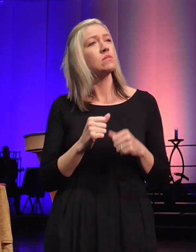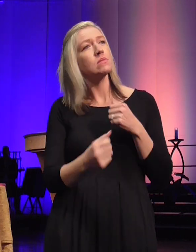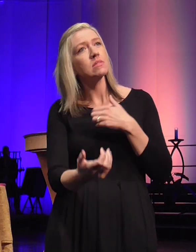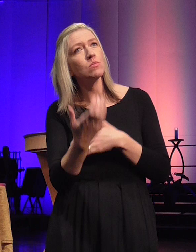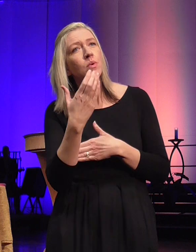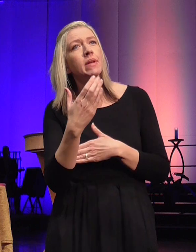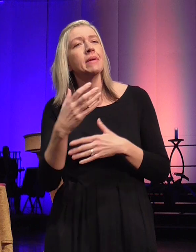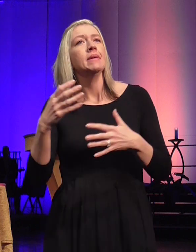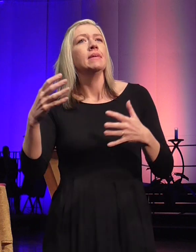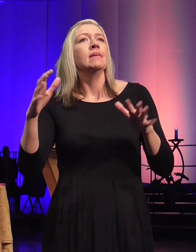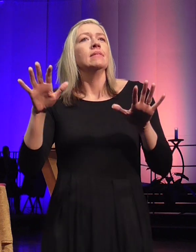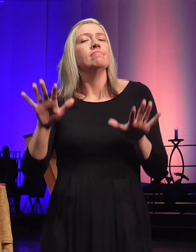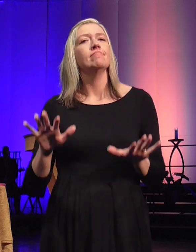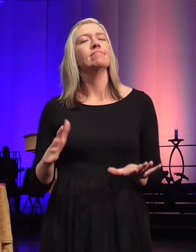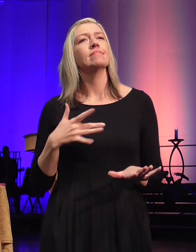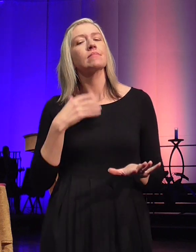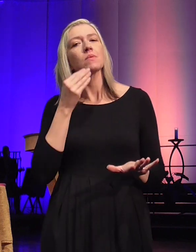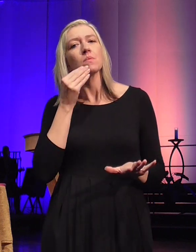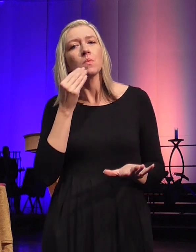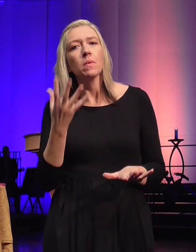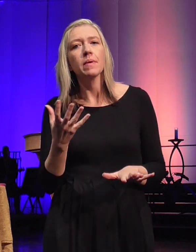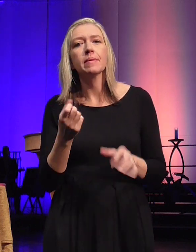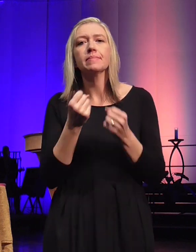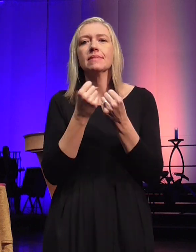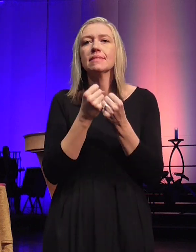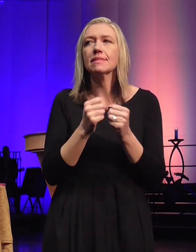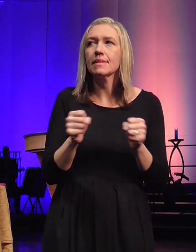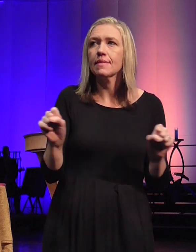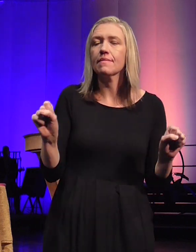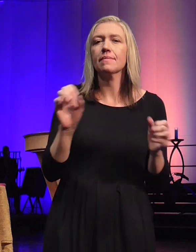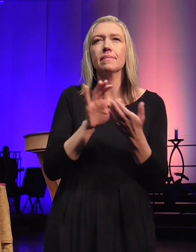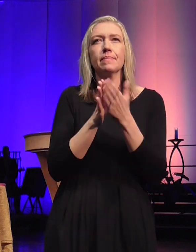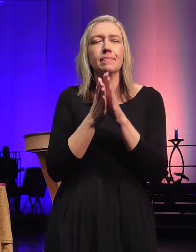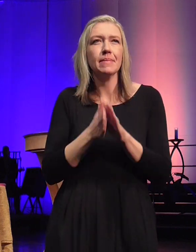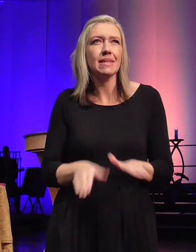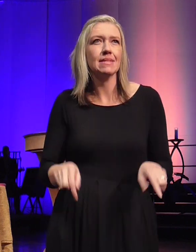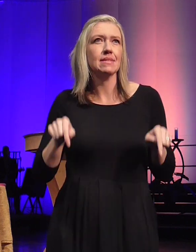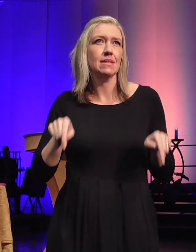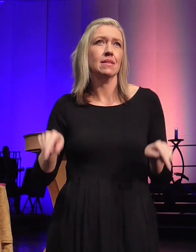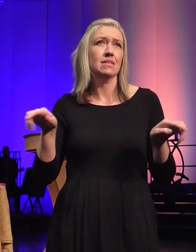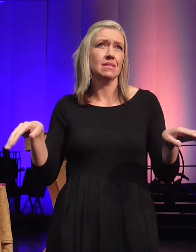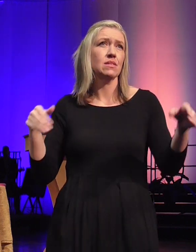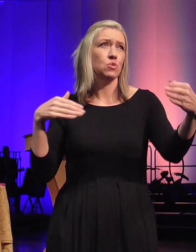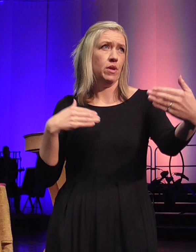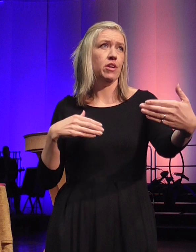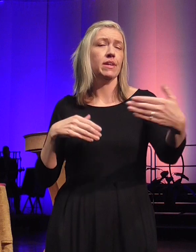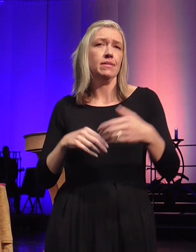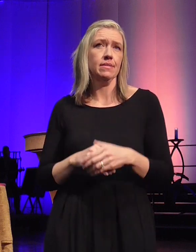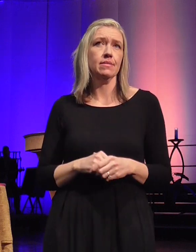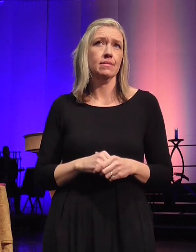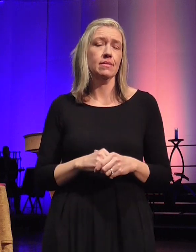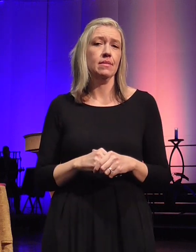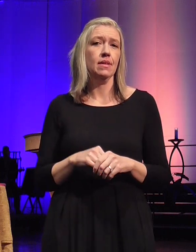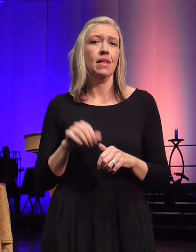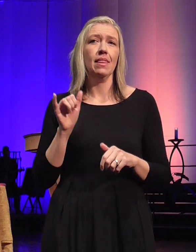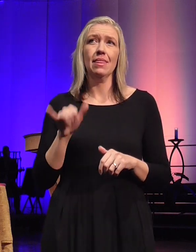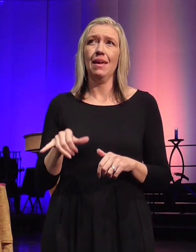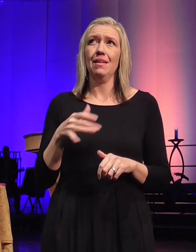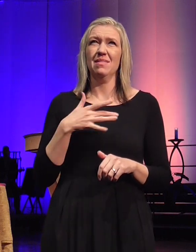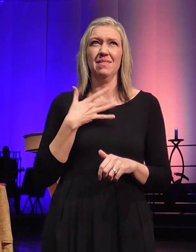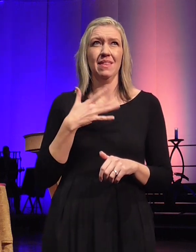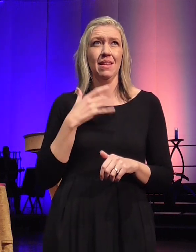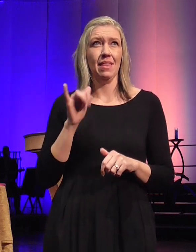feel the warmth and the safety and the peace of this sanctuary, and knowing that it extends